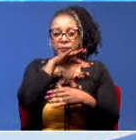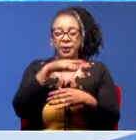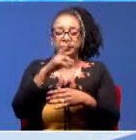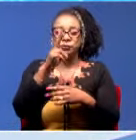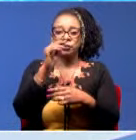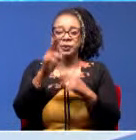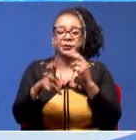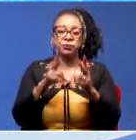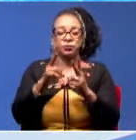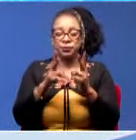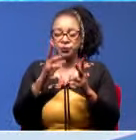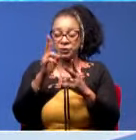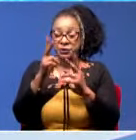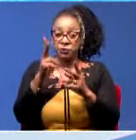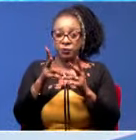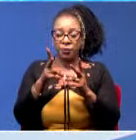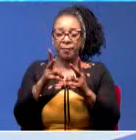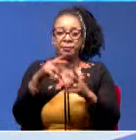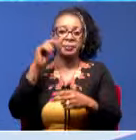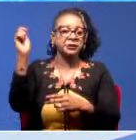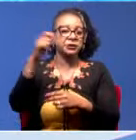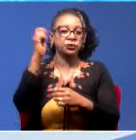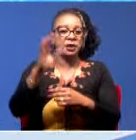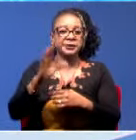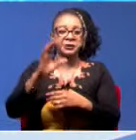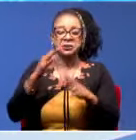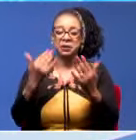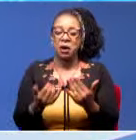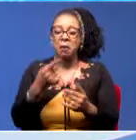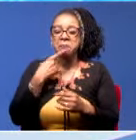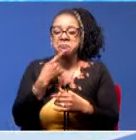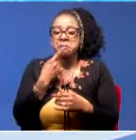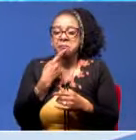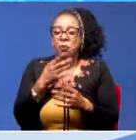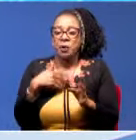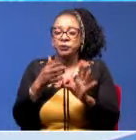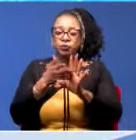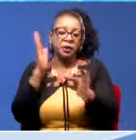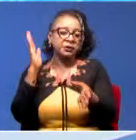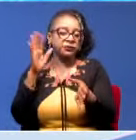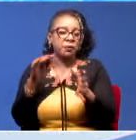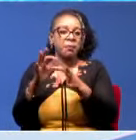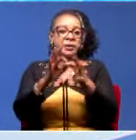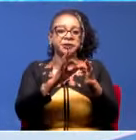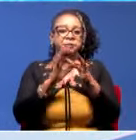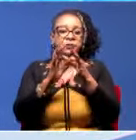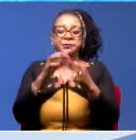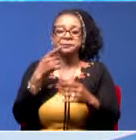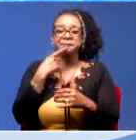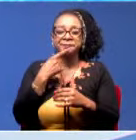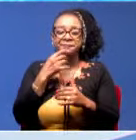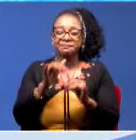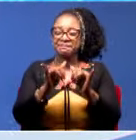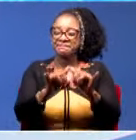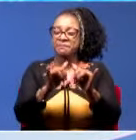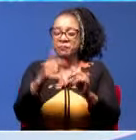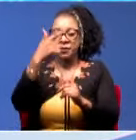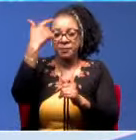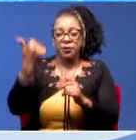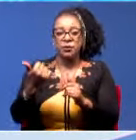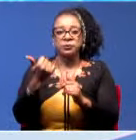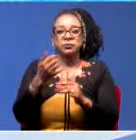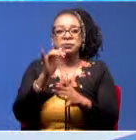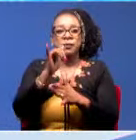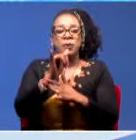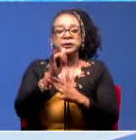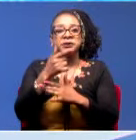mate Martha Karua, has announced its intention to exit the coalition, citing an untenable stay due to what it called